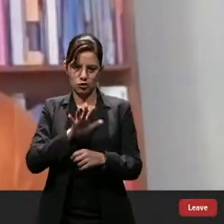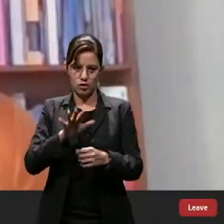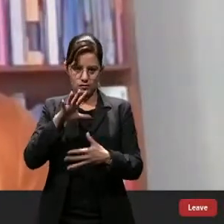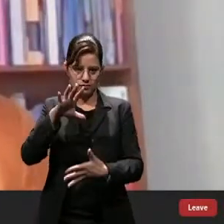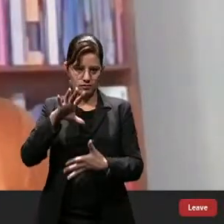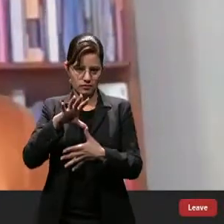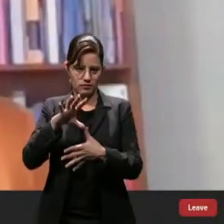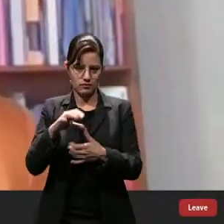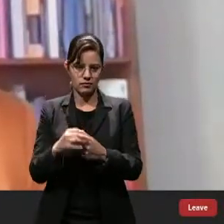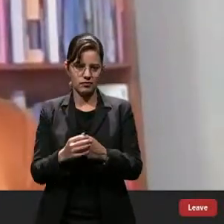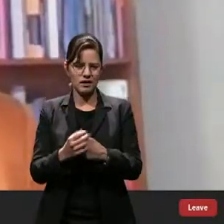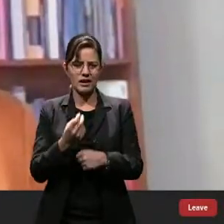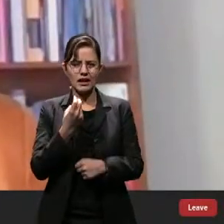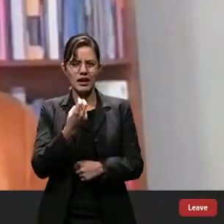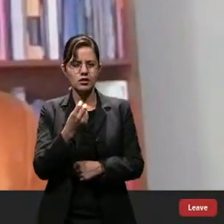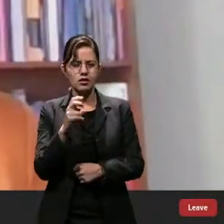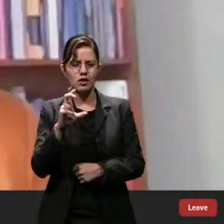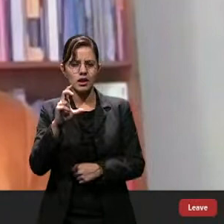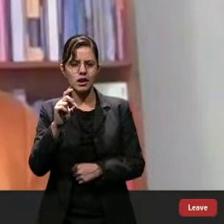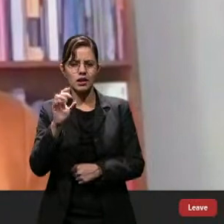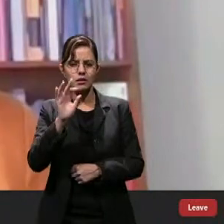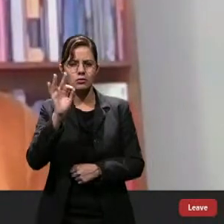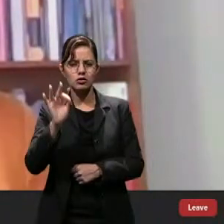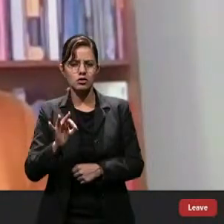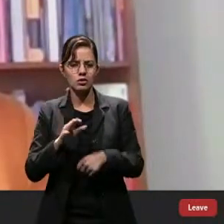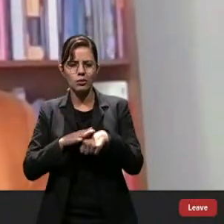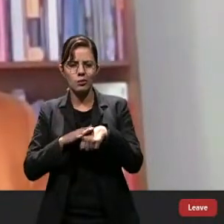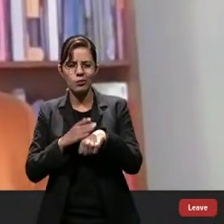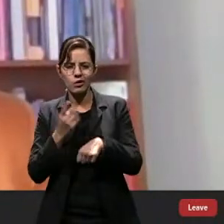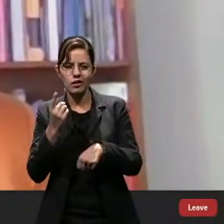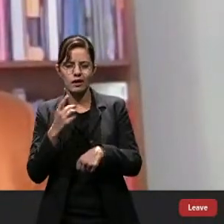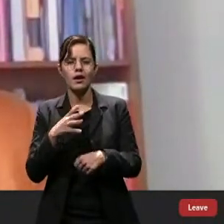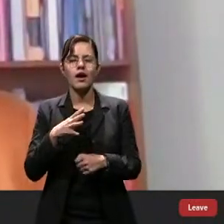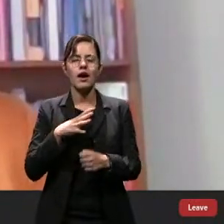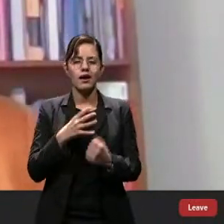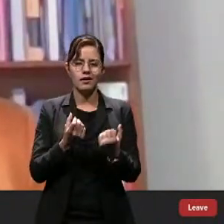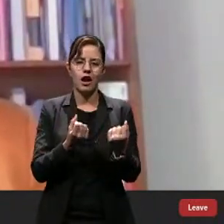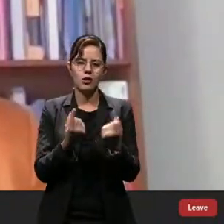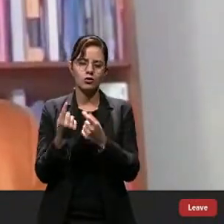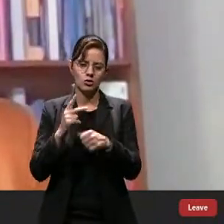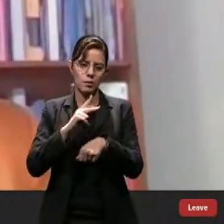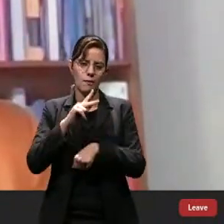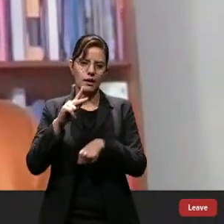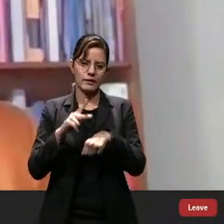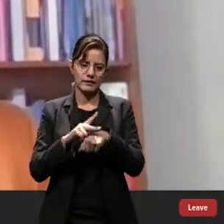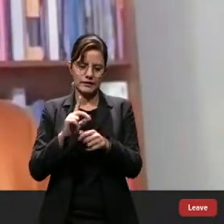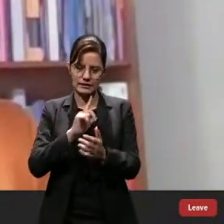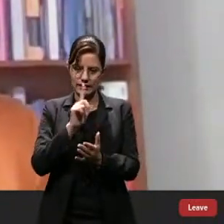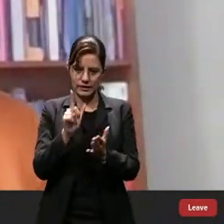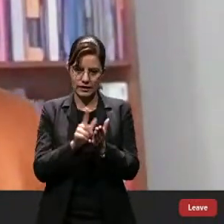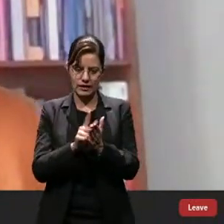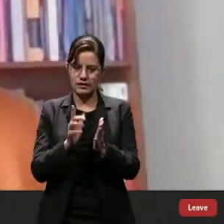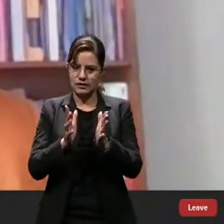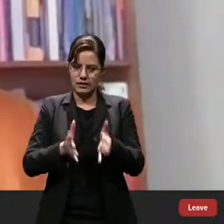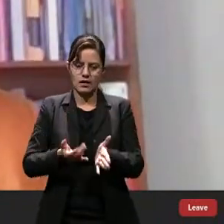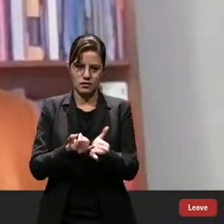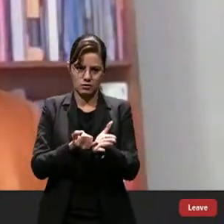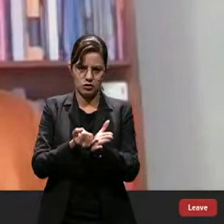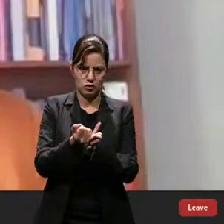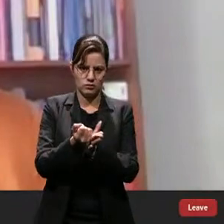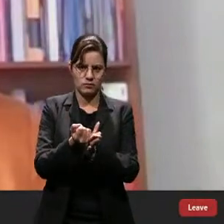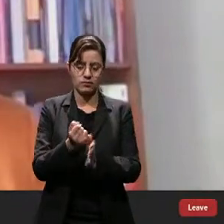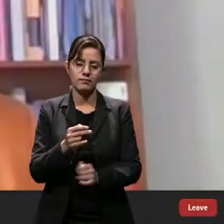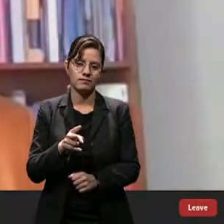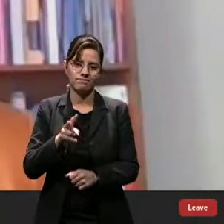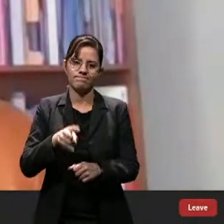is reached by those countries that have included this parity legislation, and it has been effective.